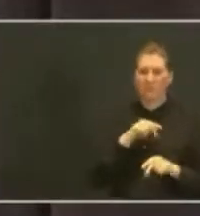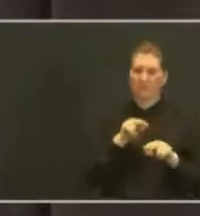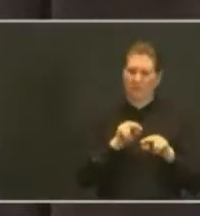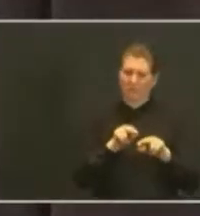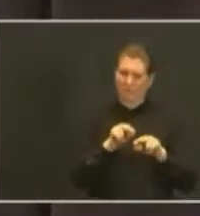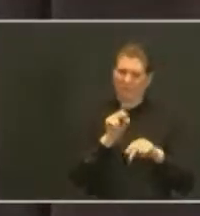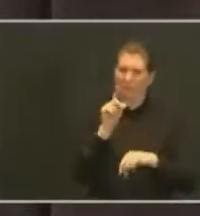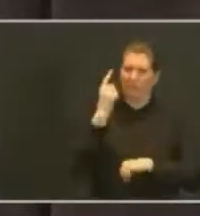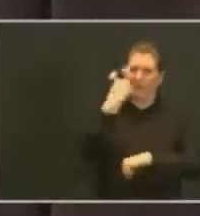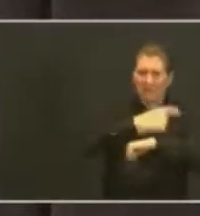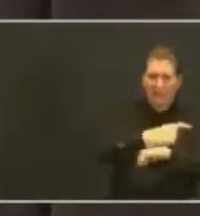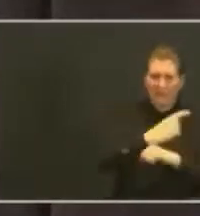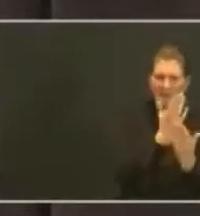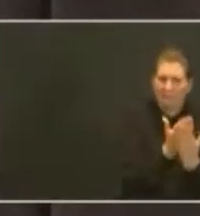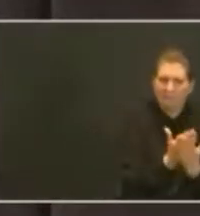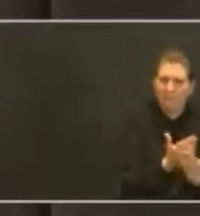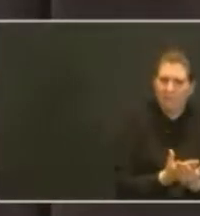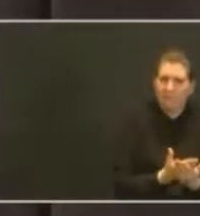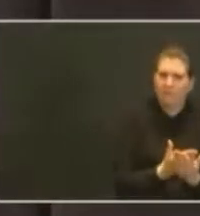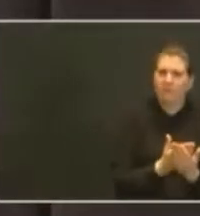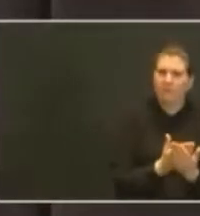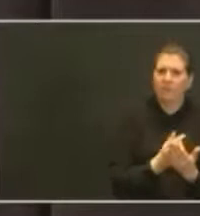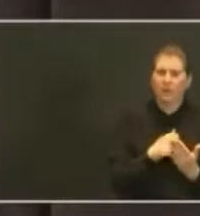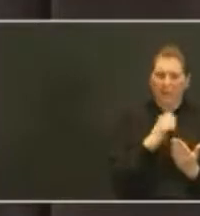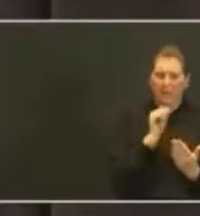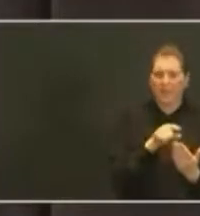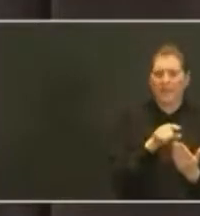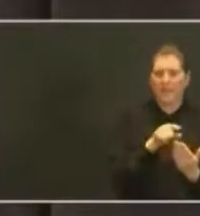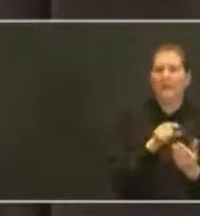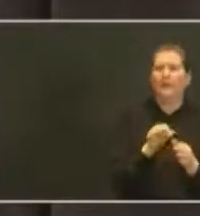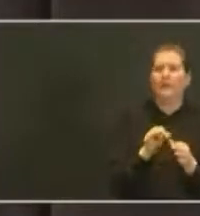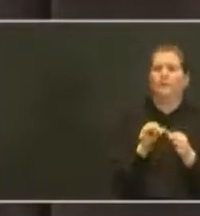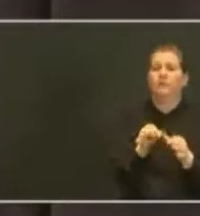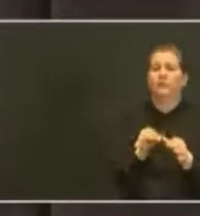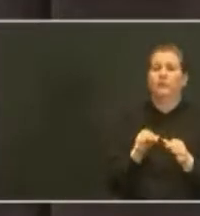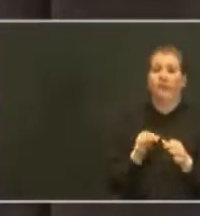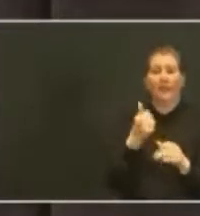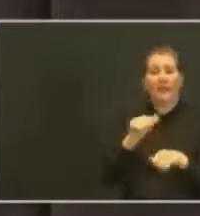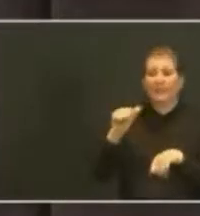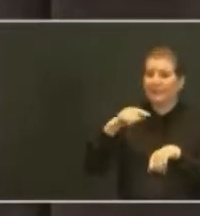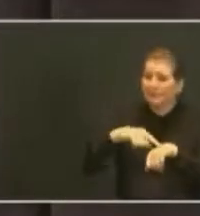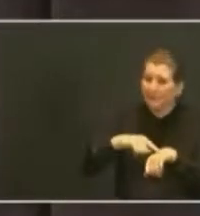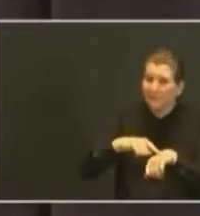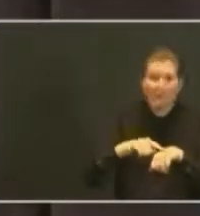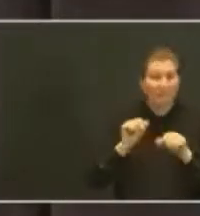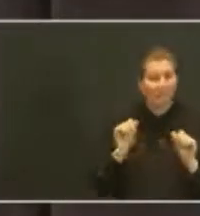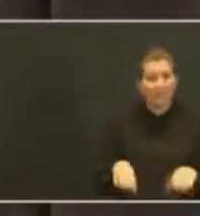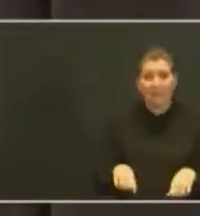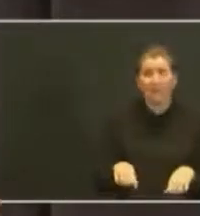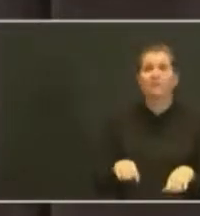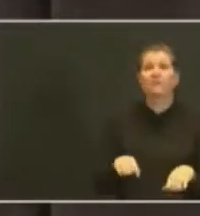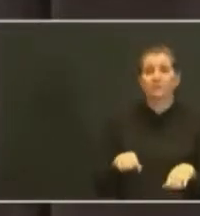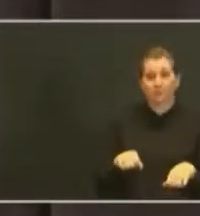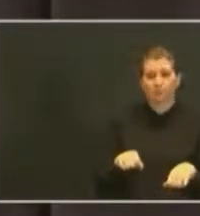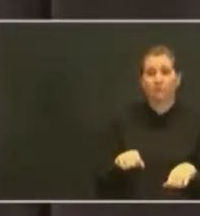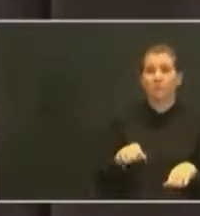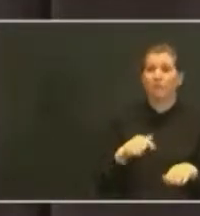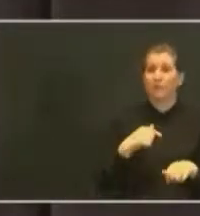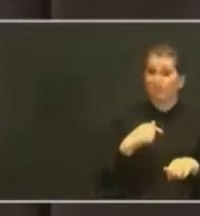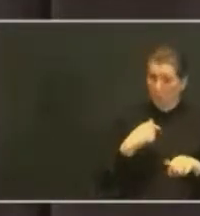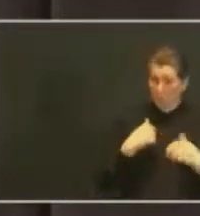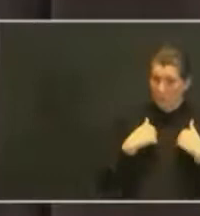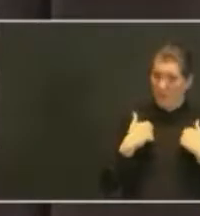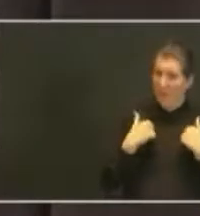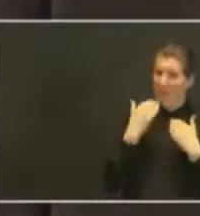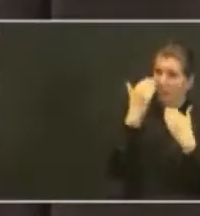make updates to those changes. As we are sharing incremental loosening of restrictions each week, we